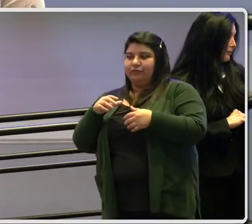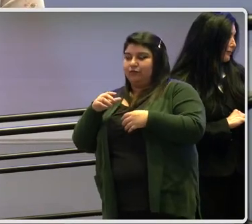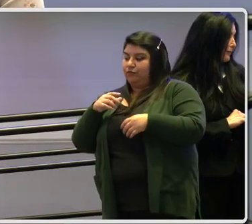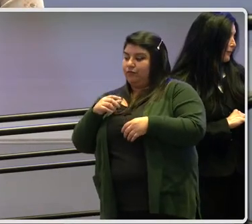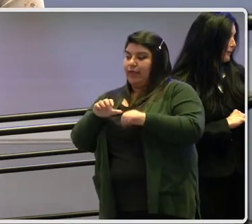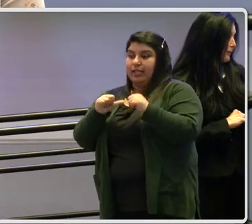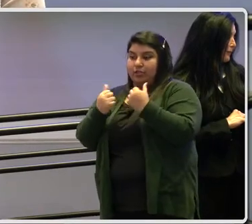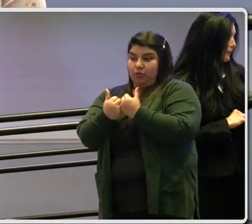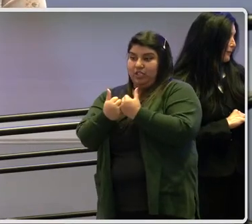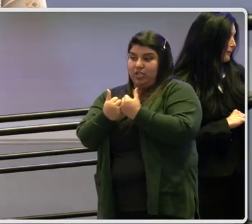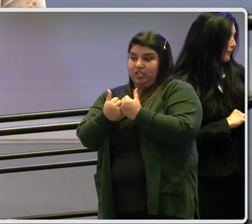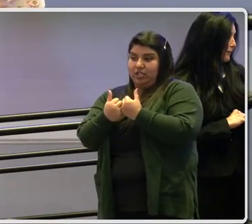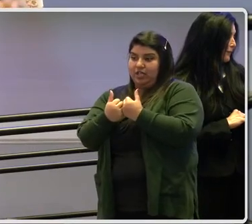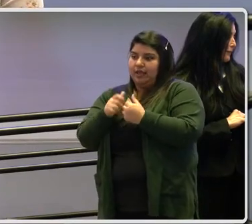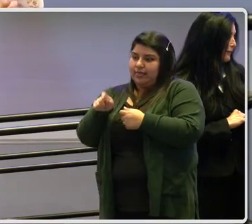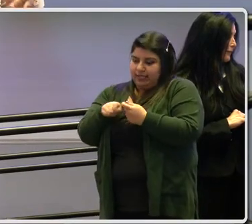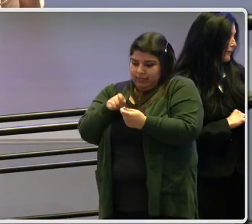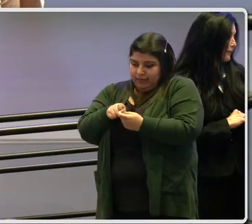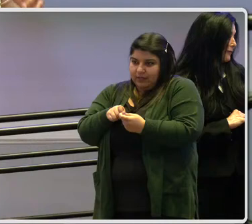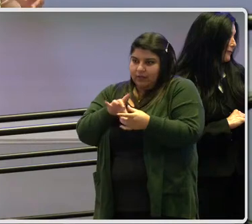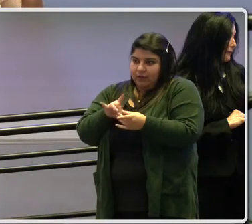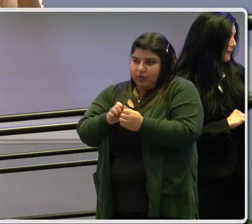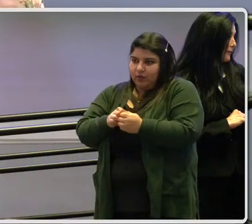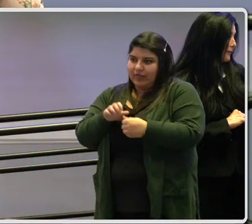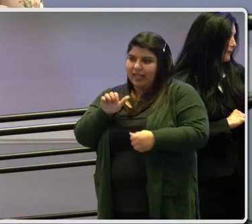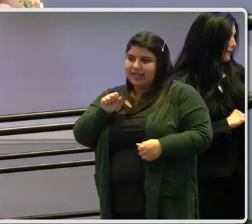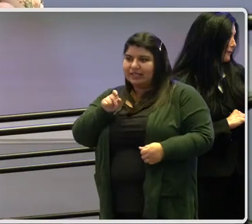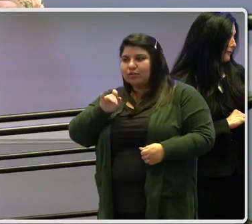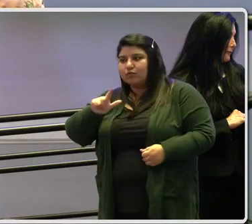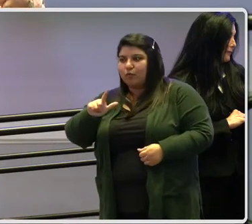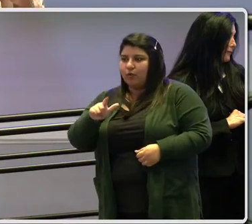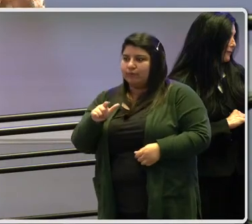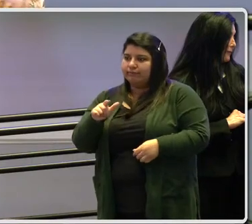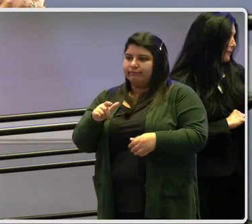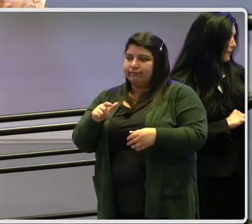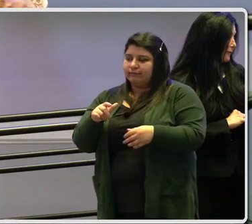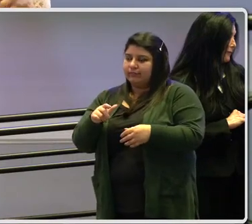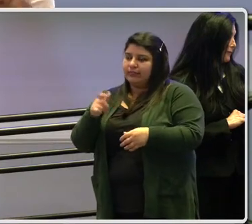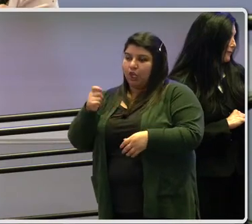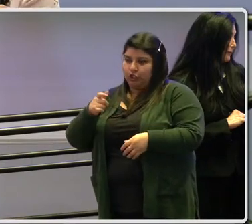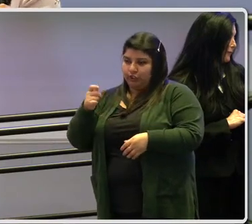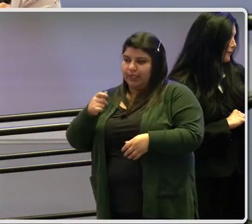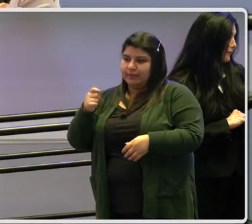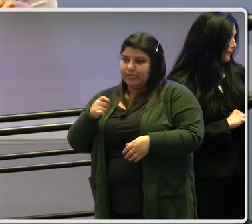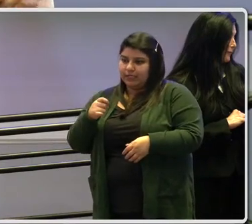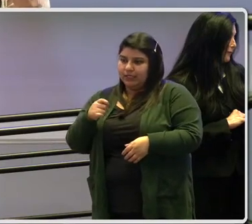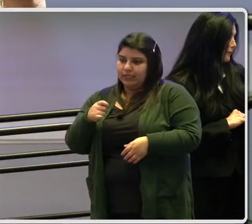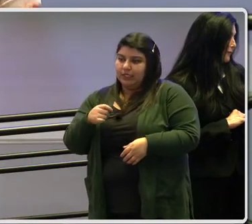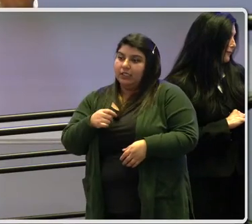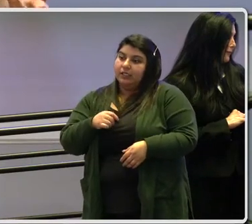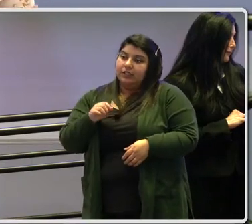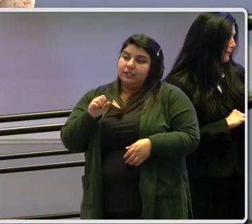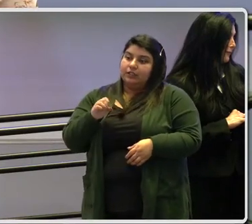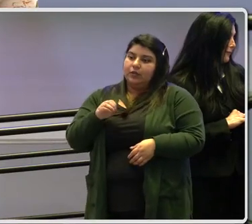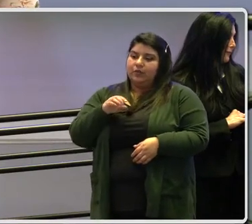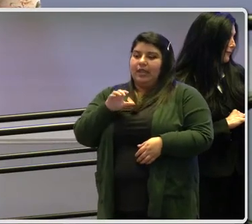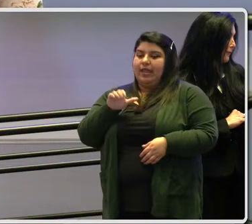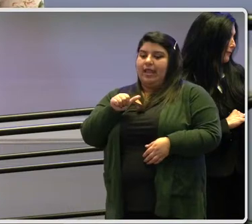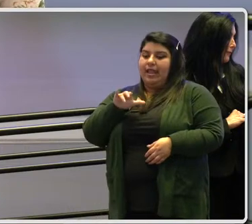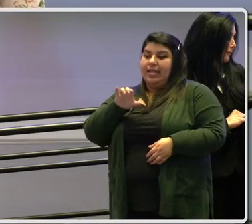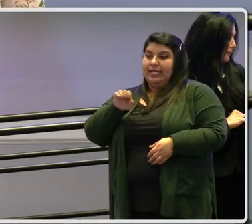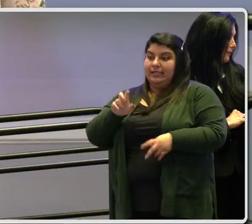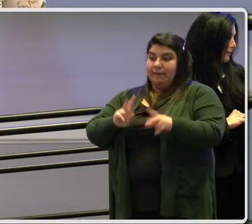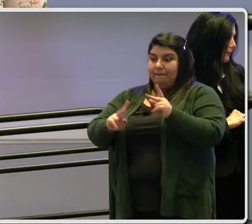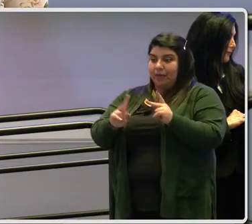which is an interest group specifically for those interested in asexual scholarship, often with those of the lived positionality as ace people or